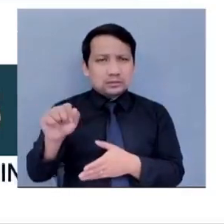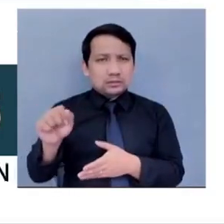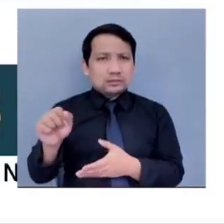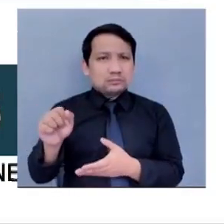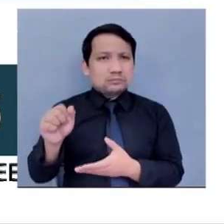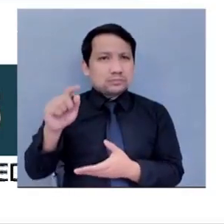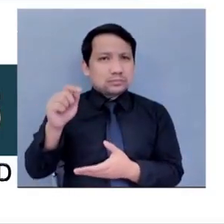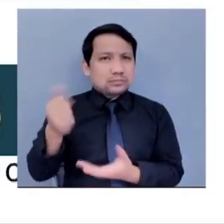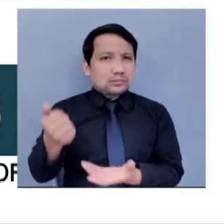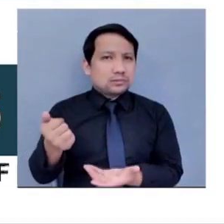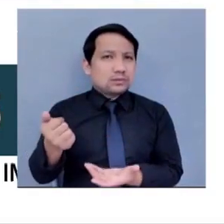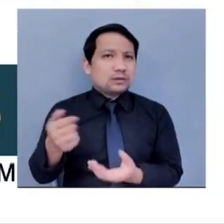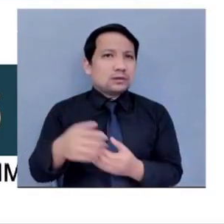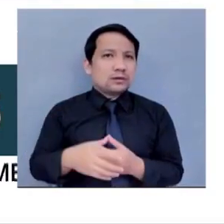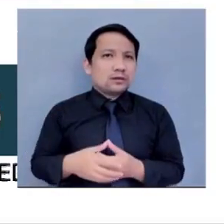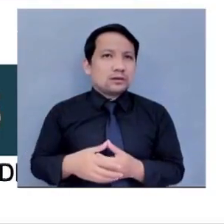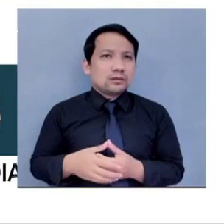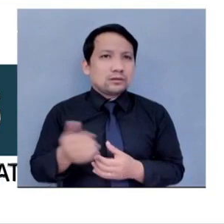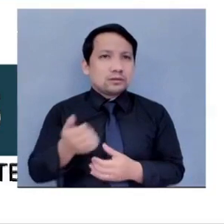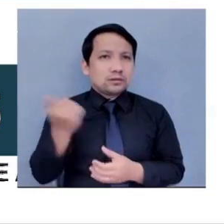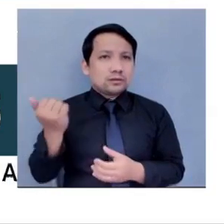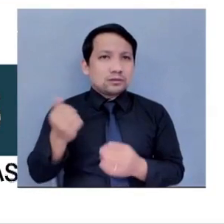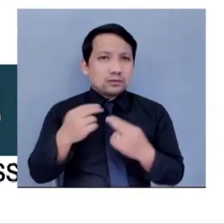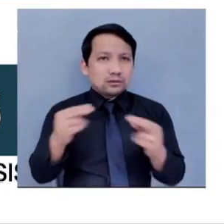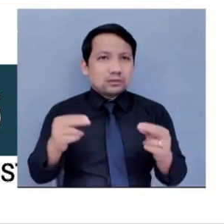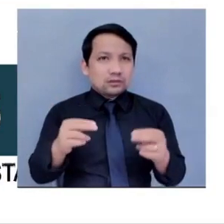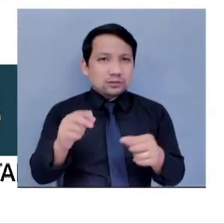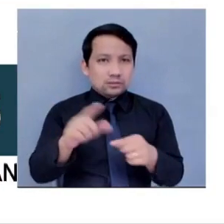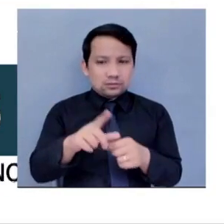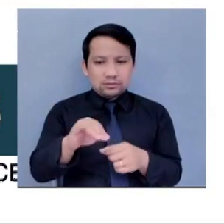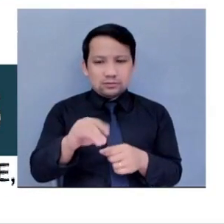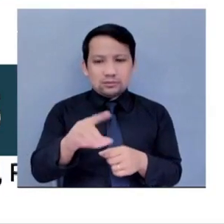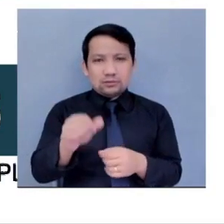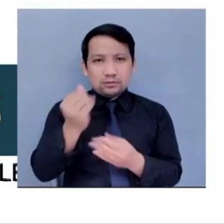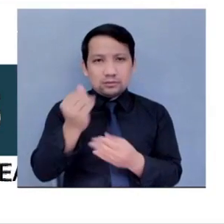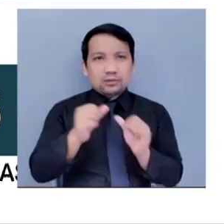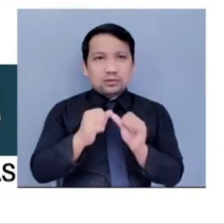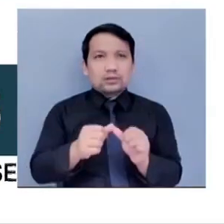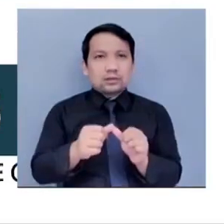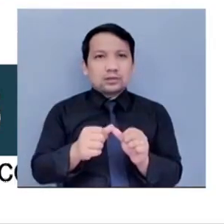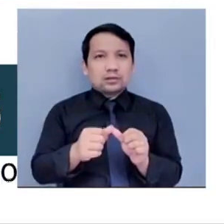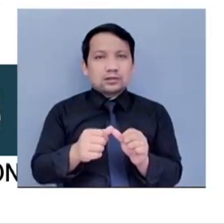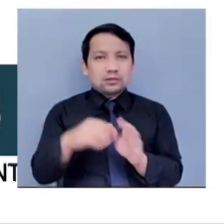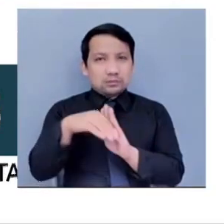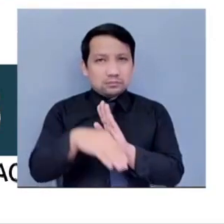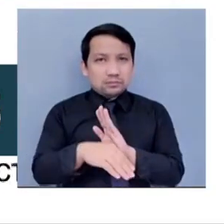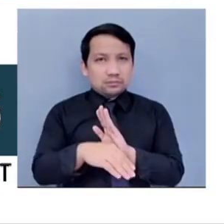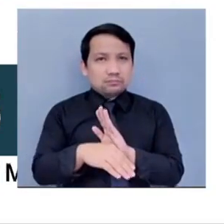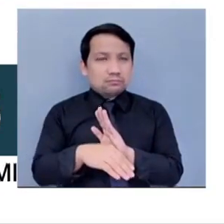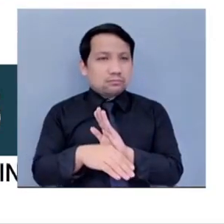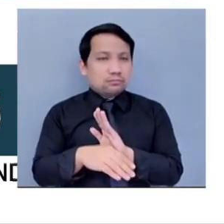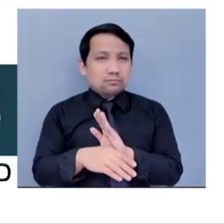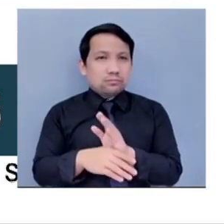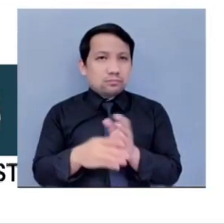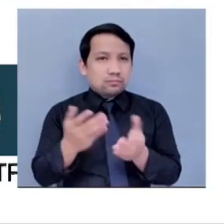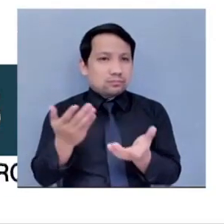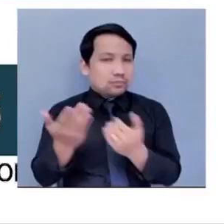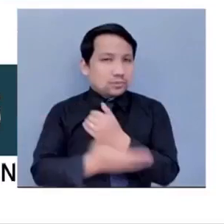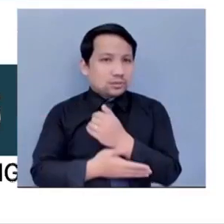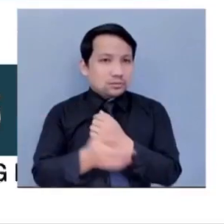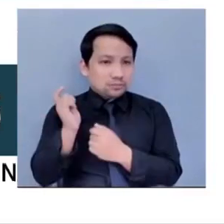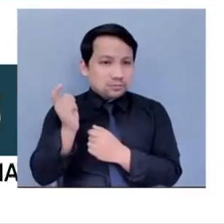for instance, like the other data, like loans, loan growth in the country, it's among the fastest